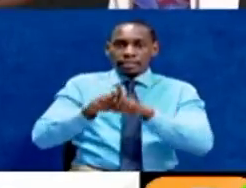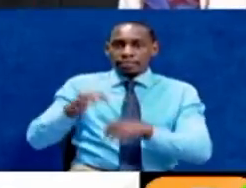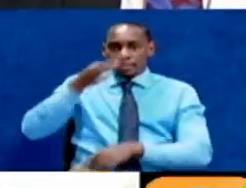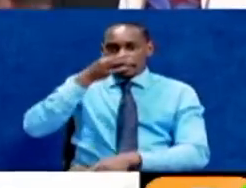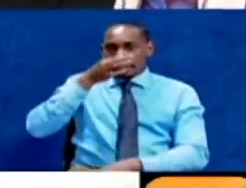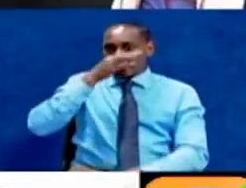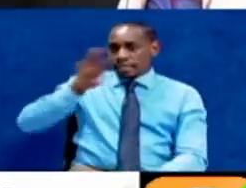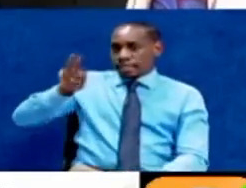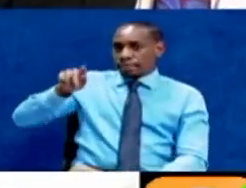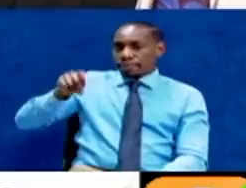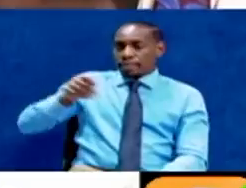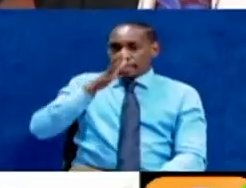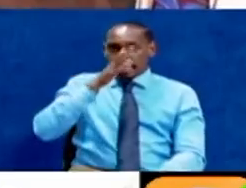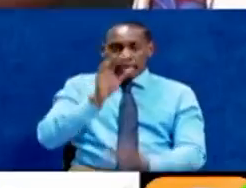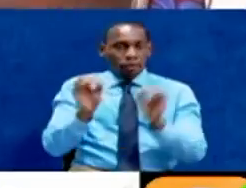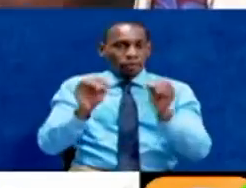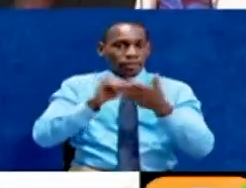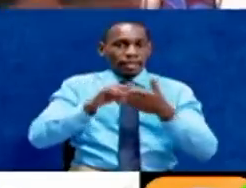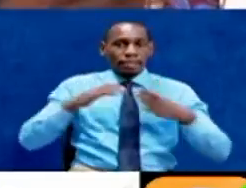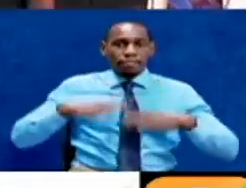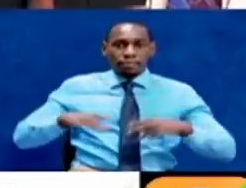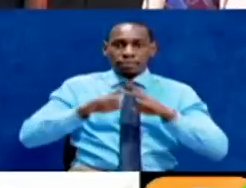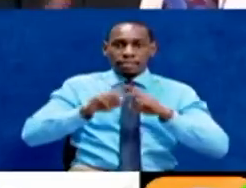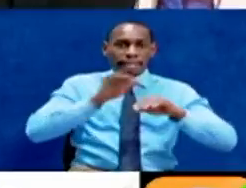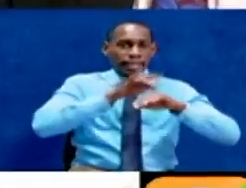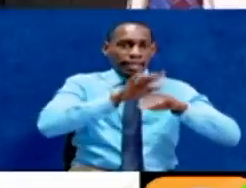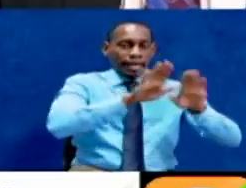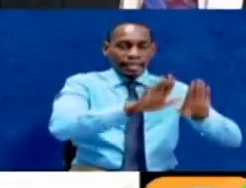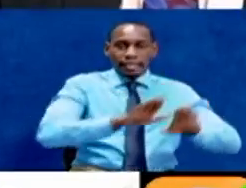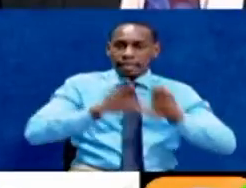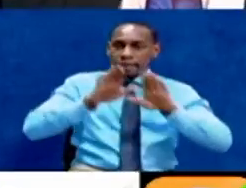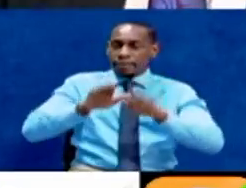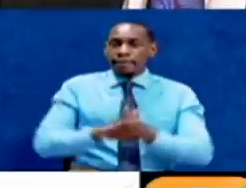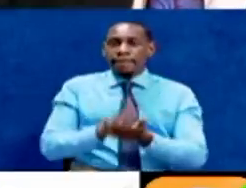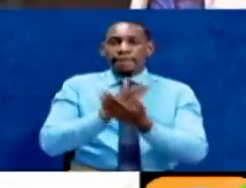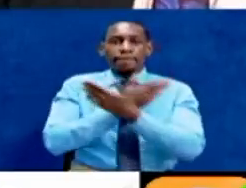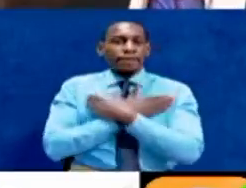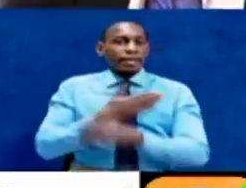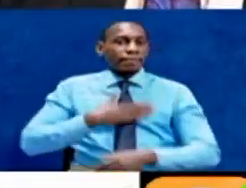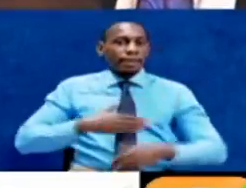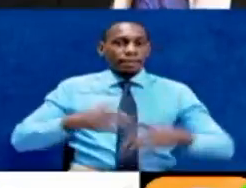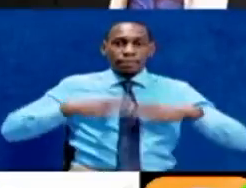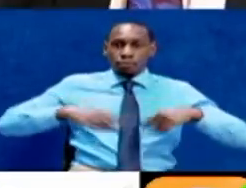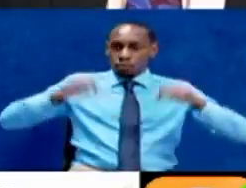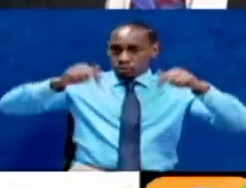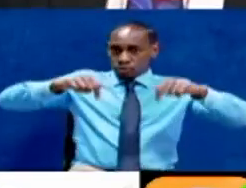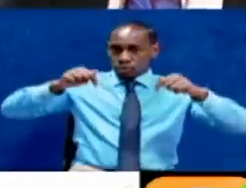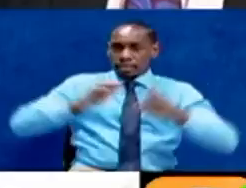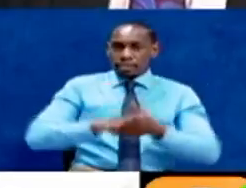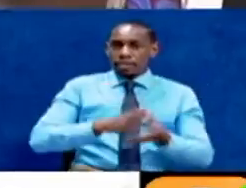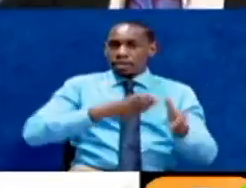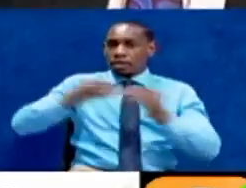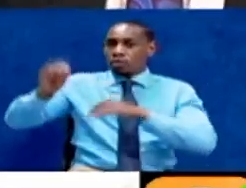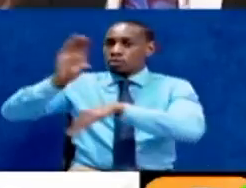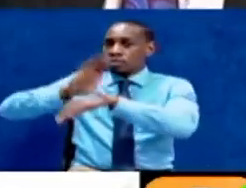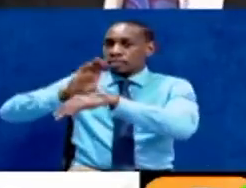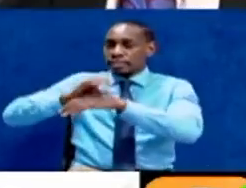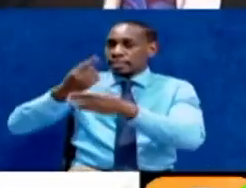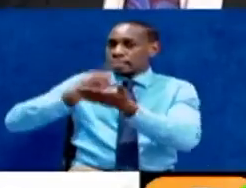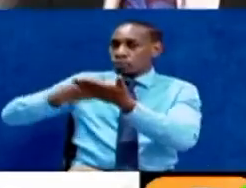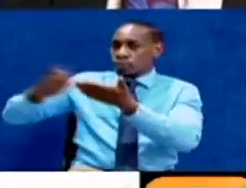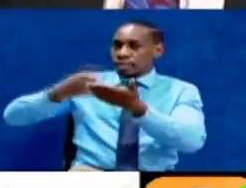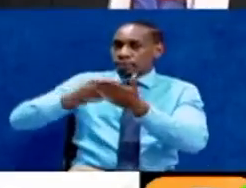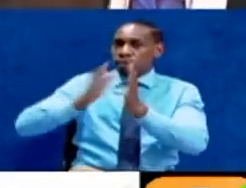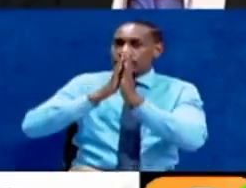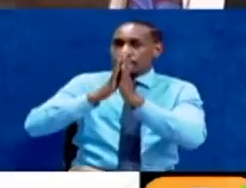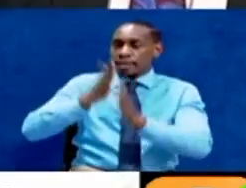cheat this country, that people started early campaigns. My friend, people today go to church every week and